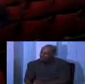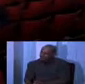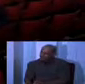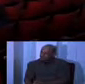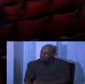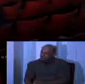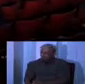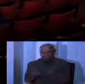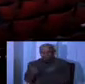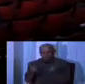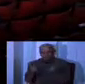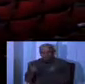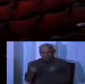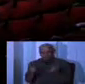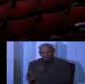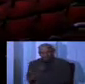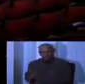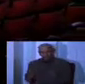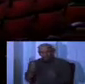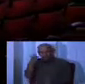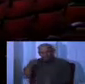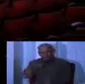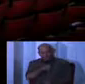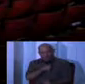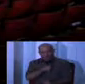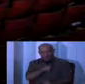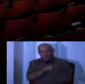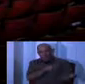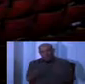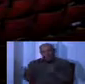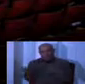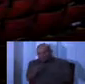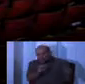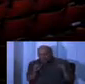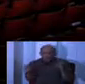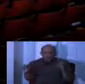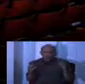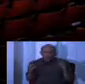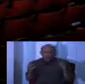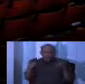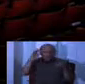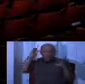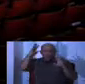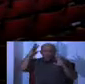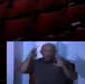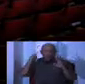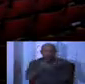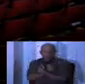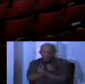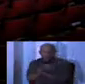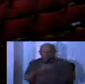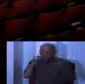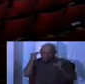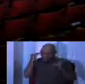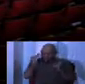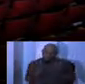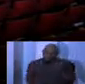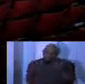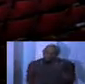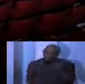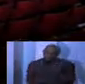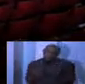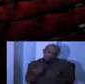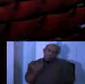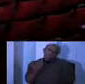It is an opportunity for us to bring scandalous love. And my hope is that perhaps, just